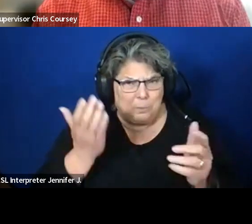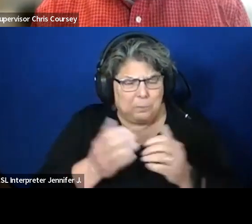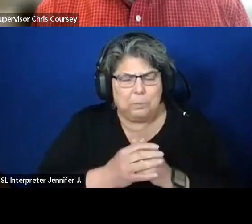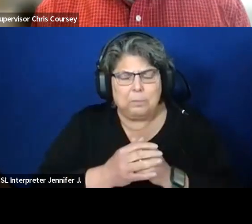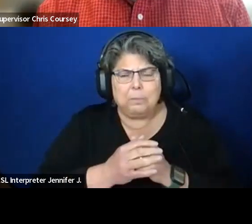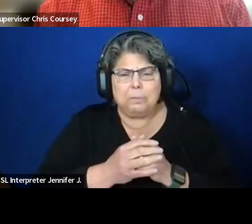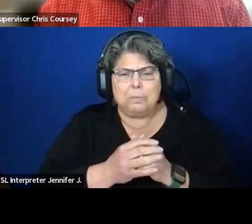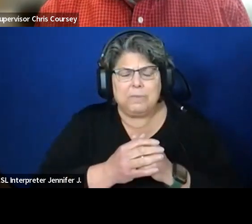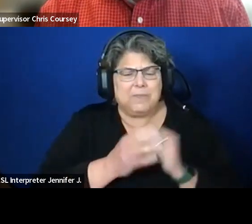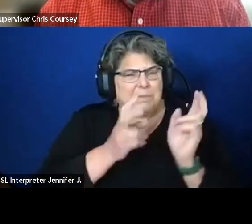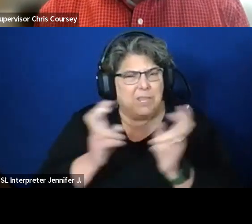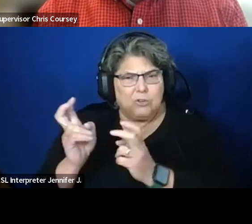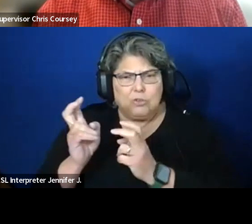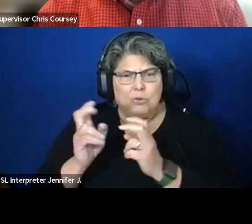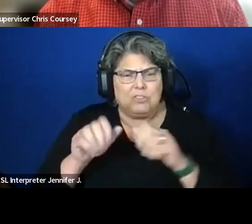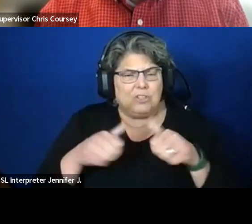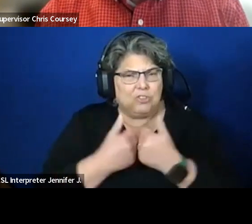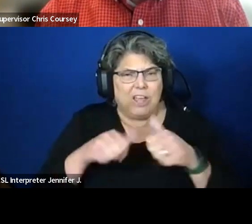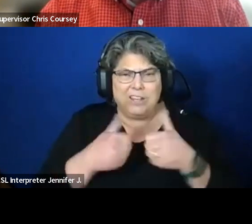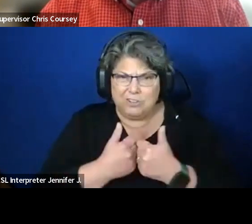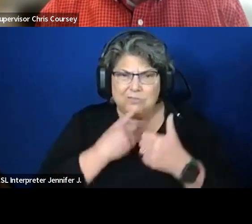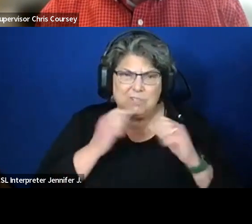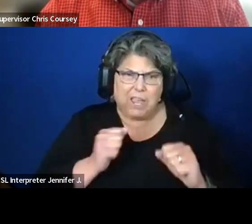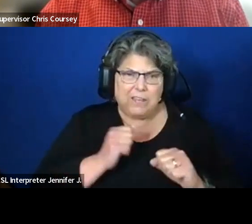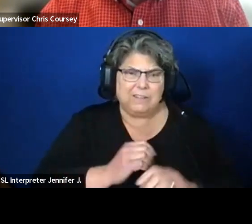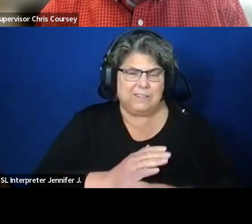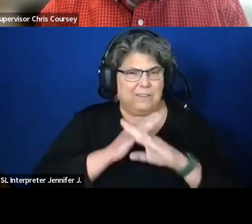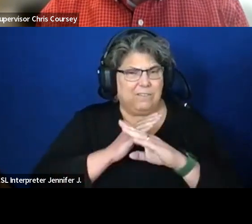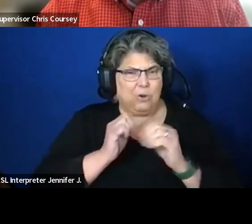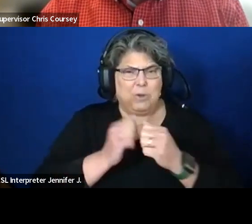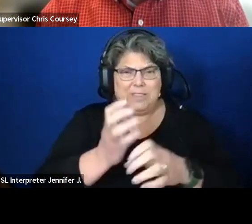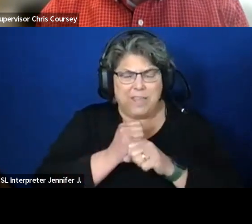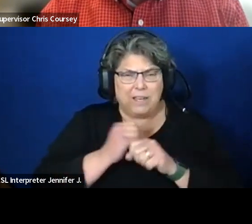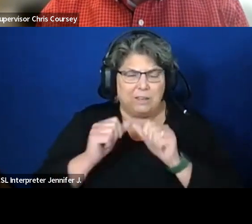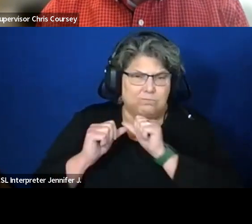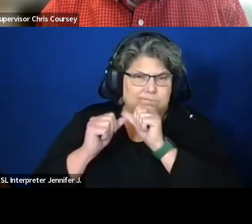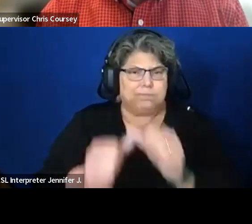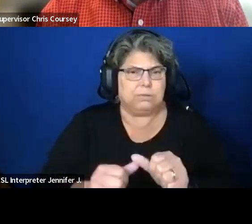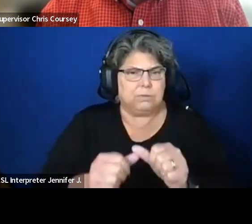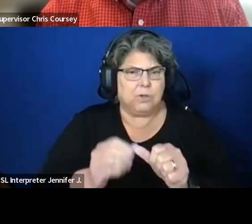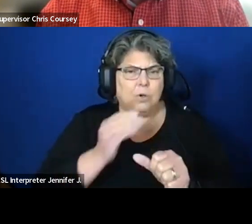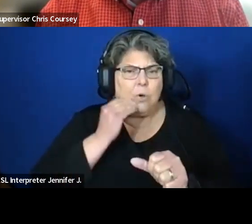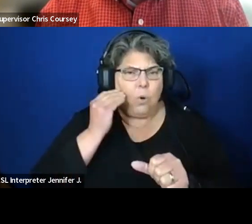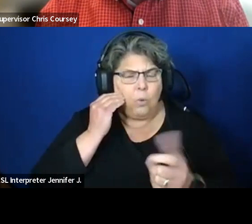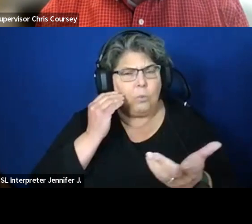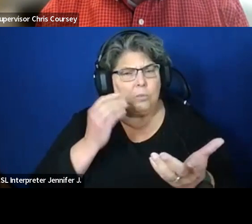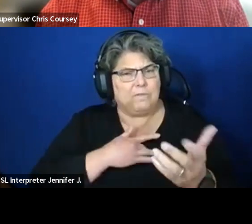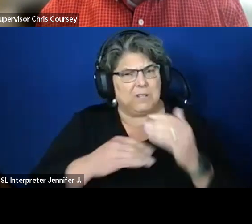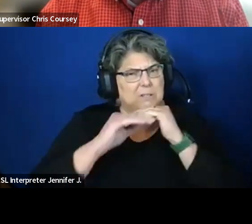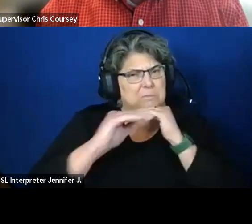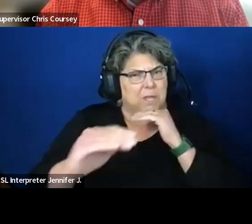and challenges that can interfere with obtaining long-term housing stability, which is our